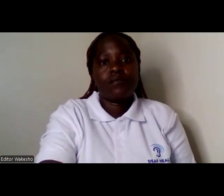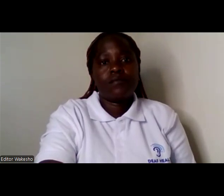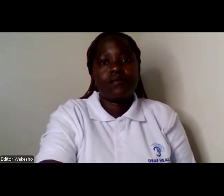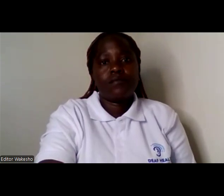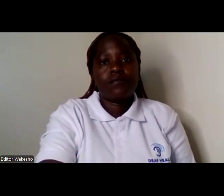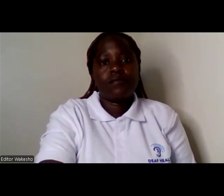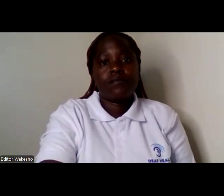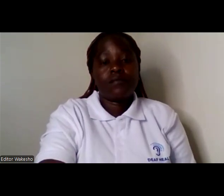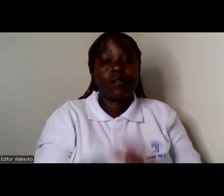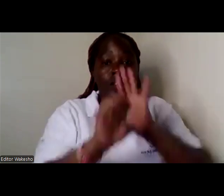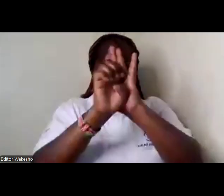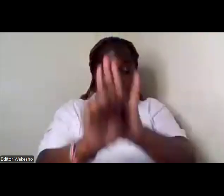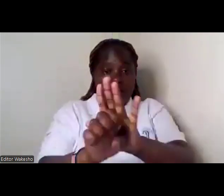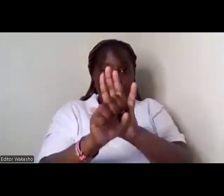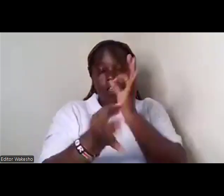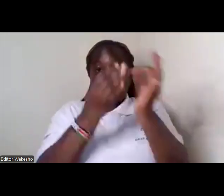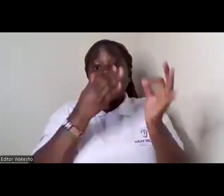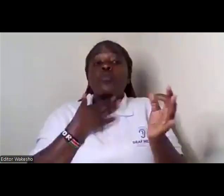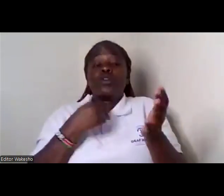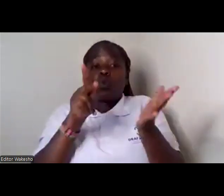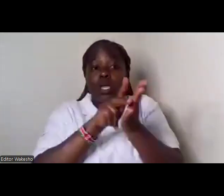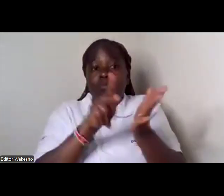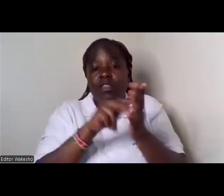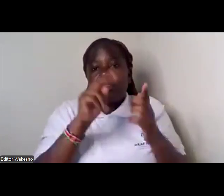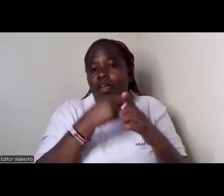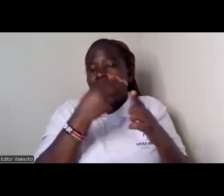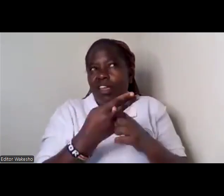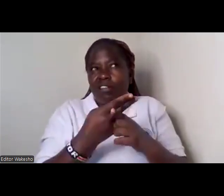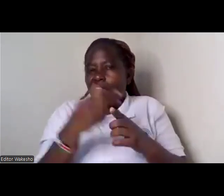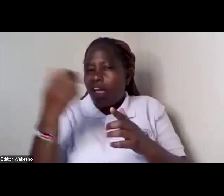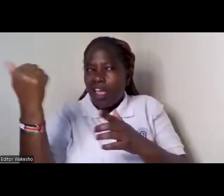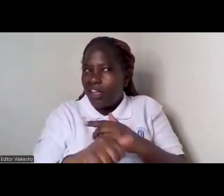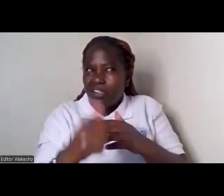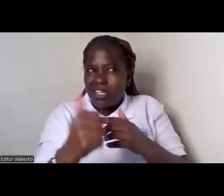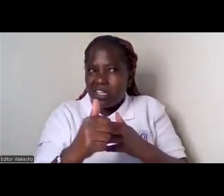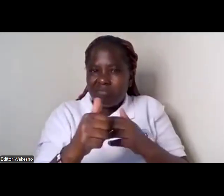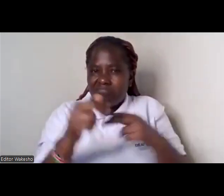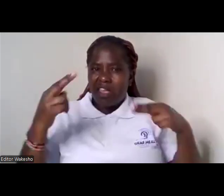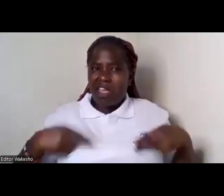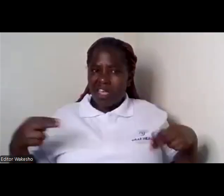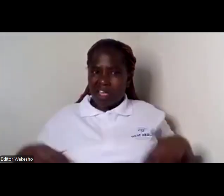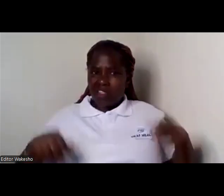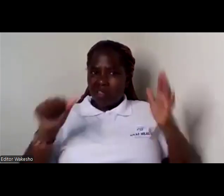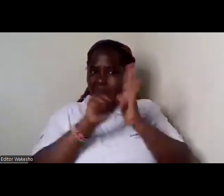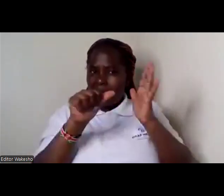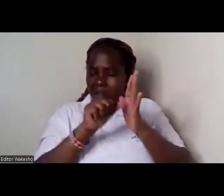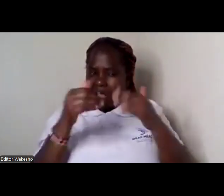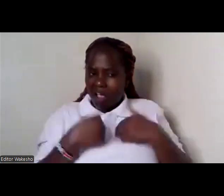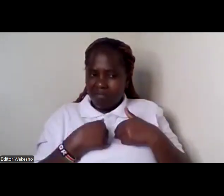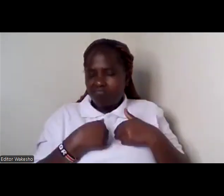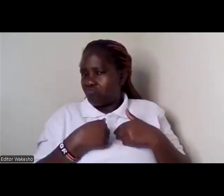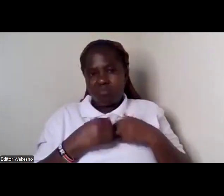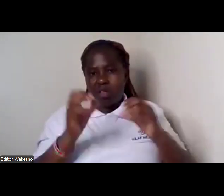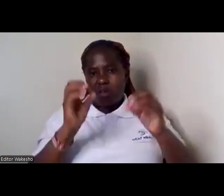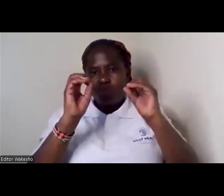For example, celibacy does not cause a medical. I don't think there's any known medical conditions that it would cause